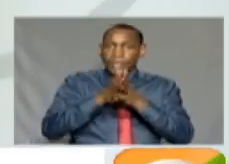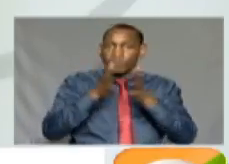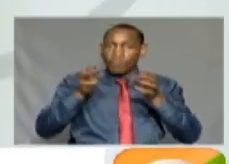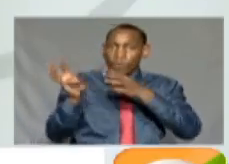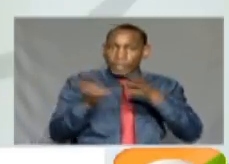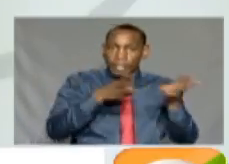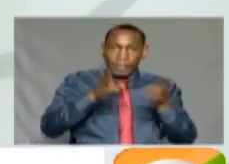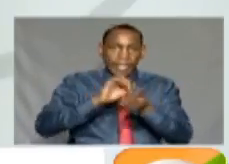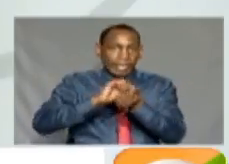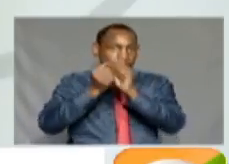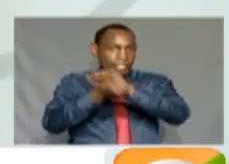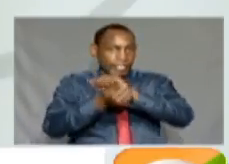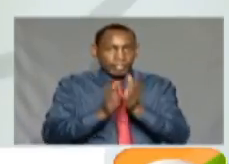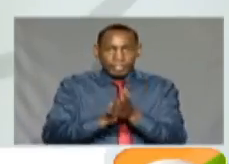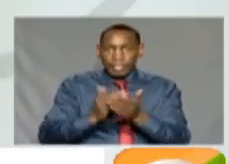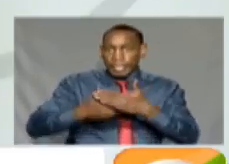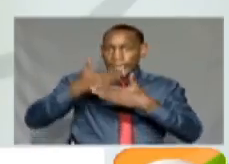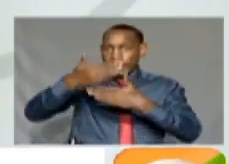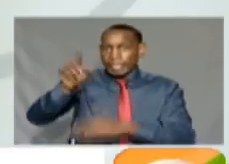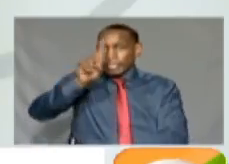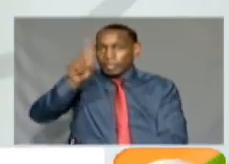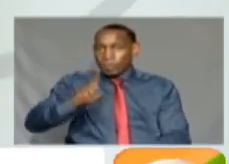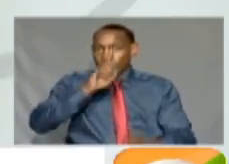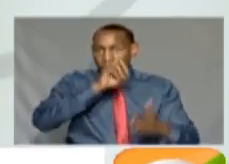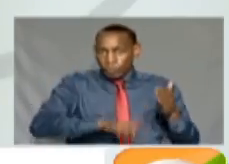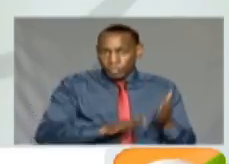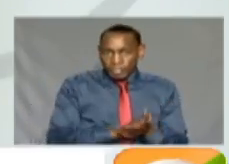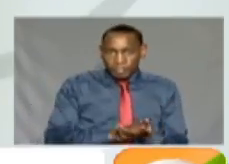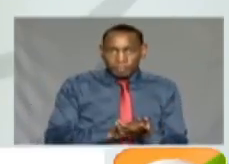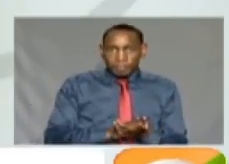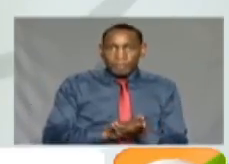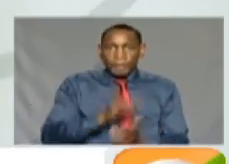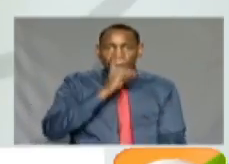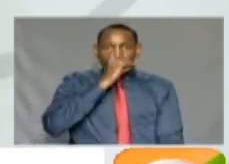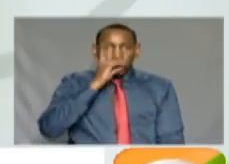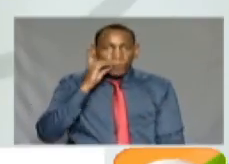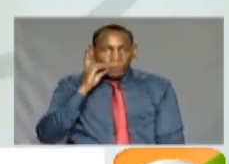on climate change. So the next question is, you know, drought tolerance.